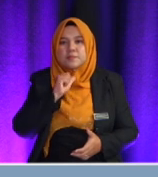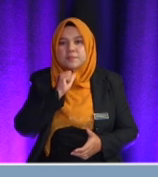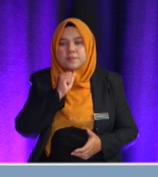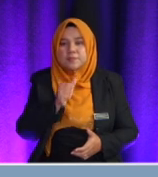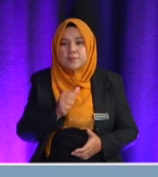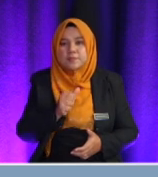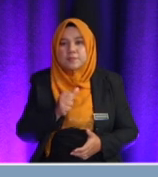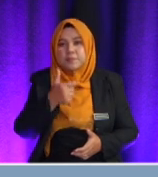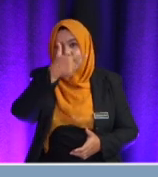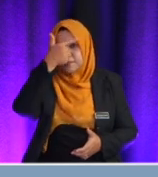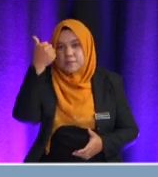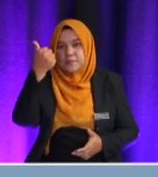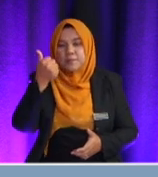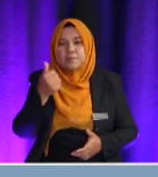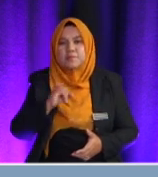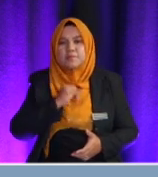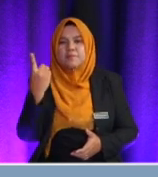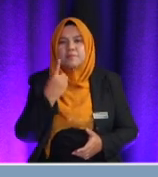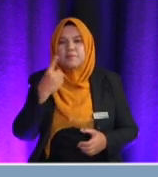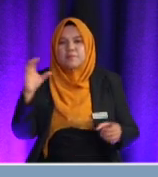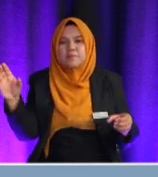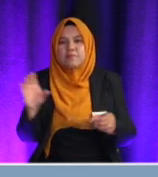because I always complete my homework on time.